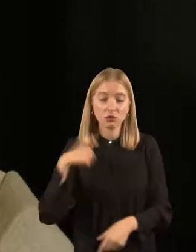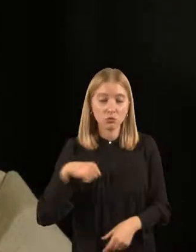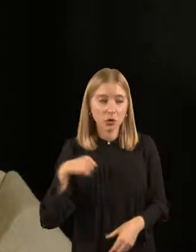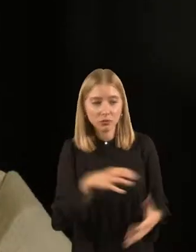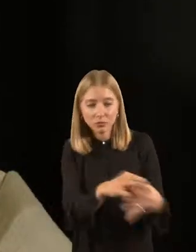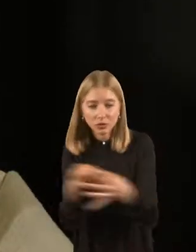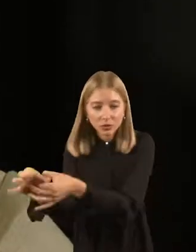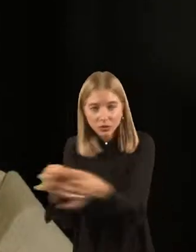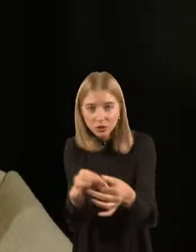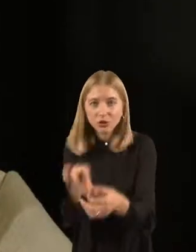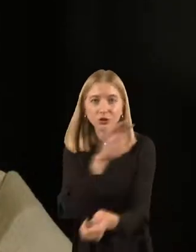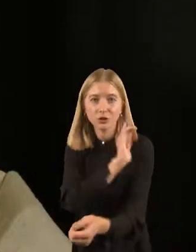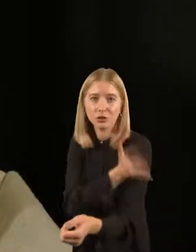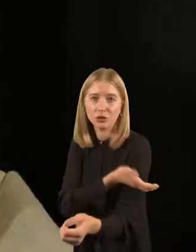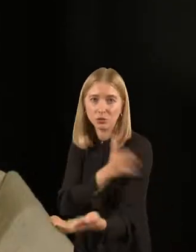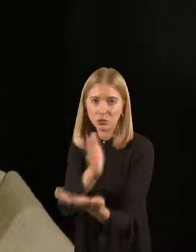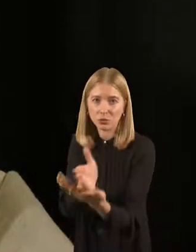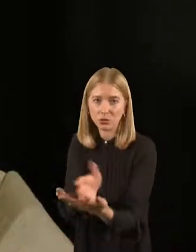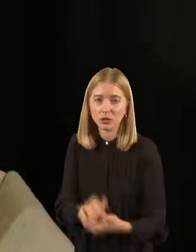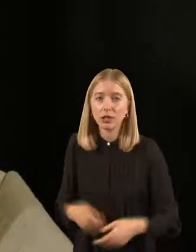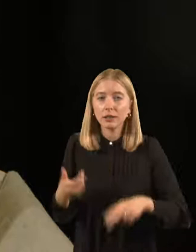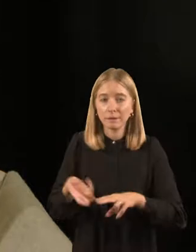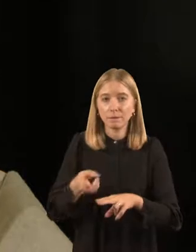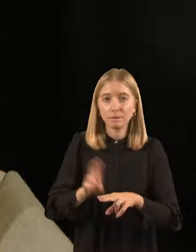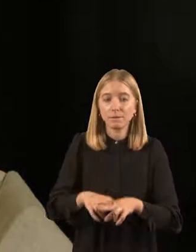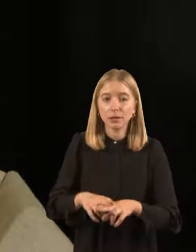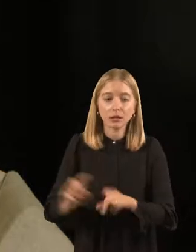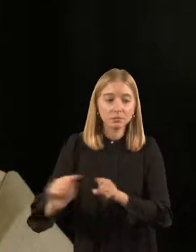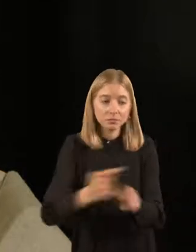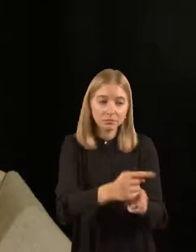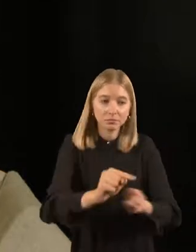are closer to people.